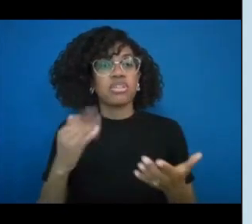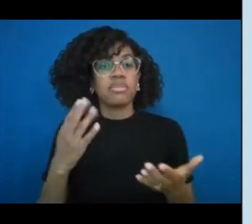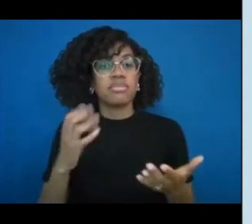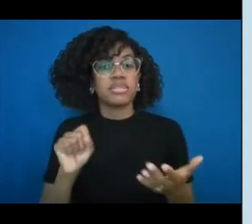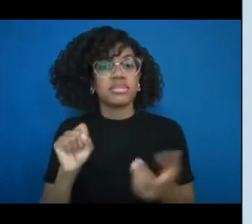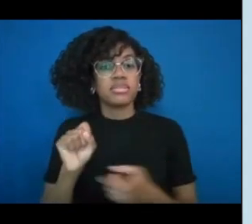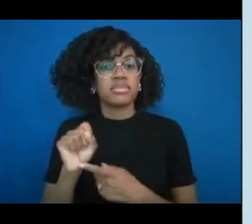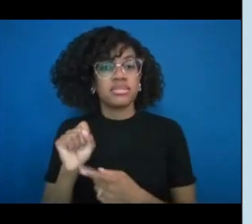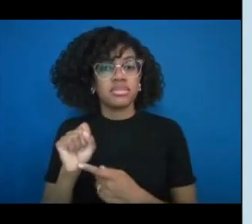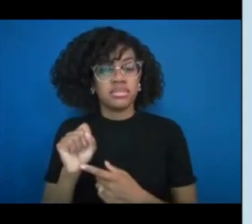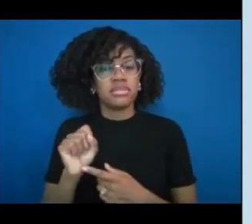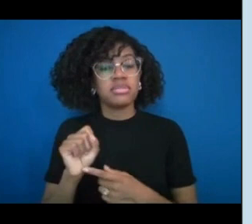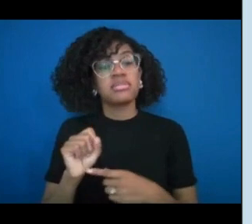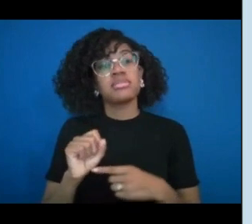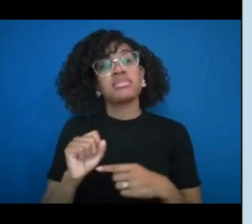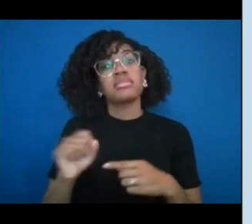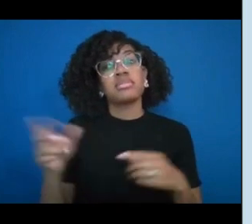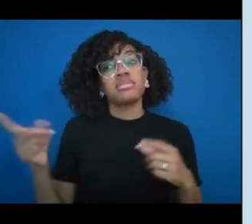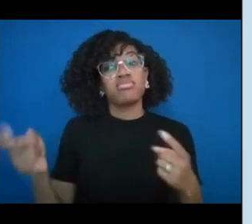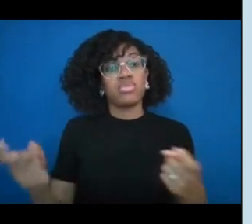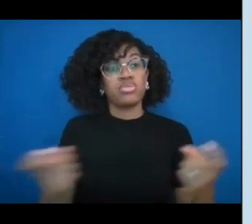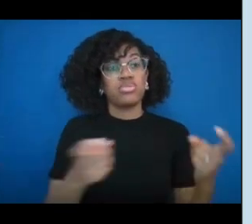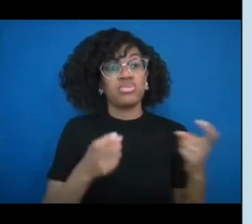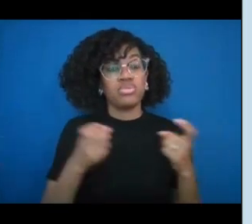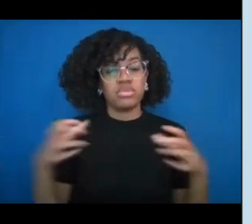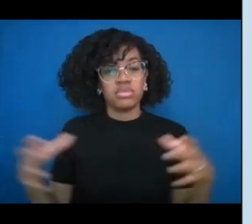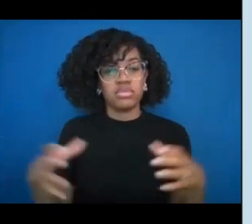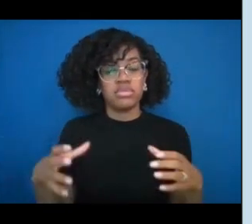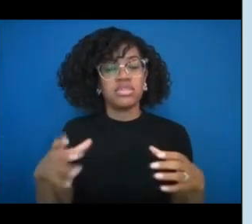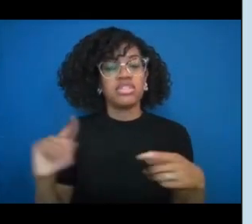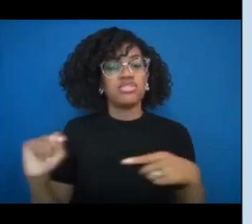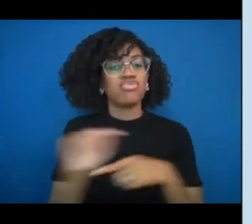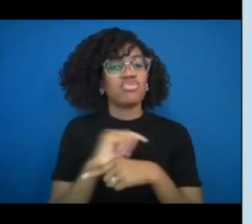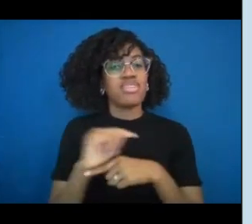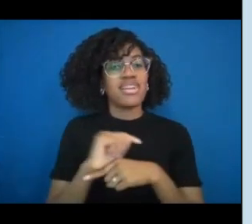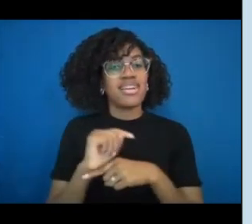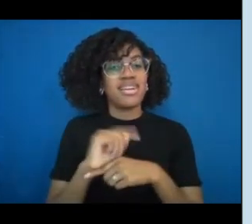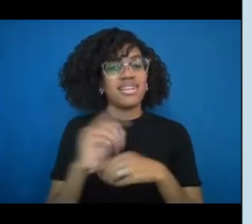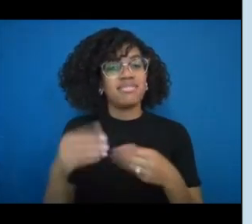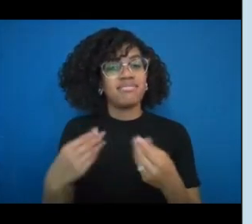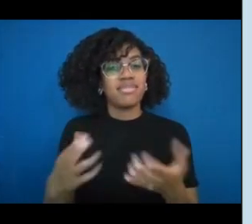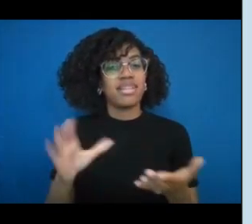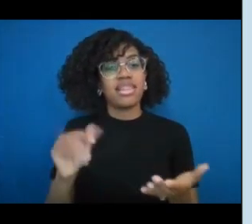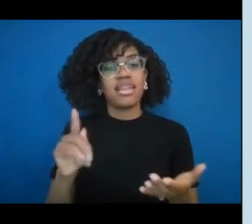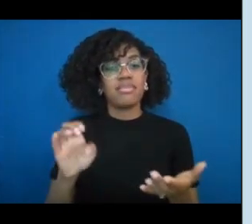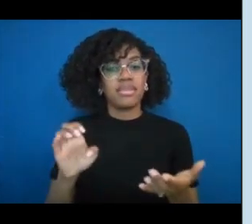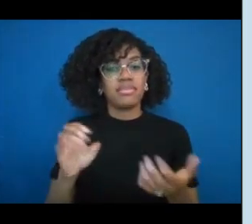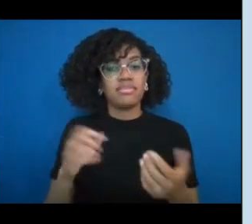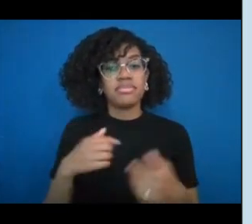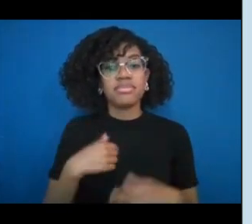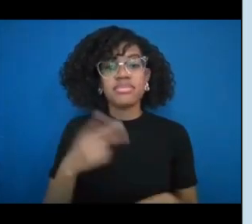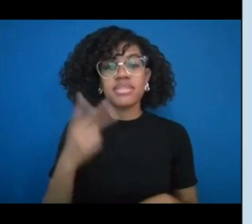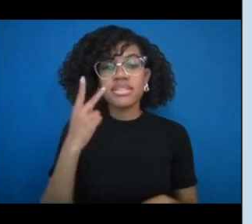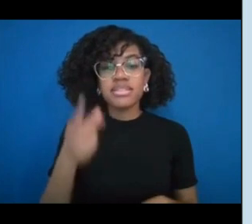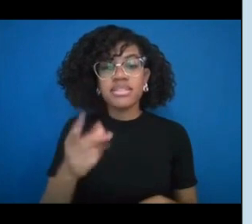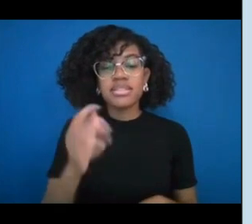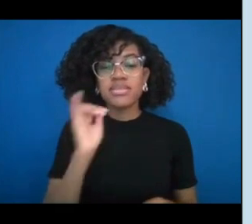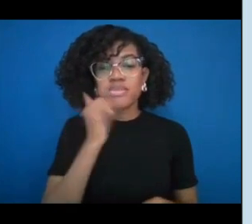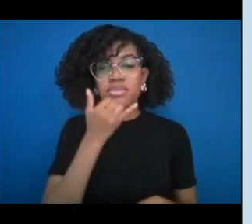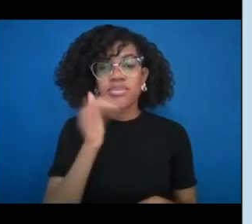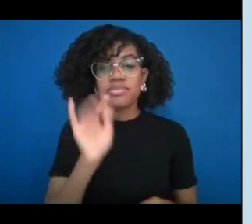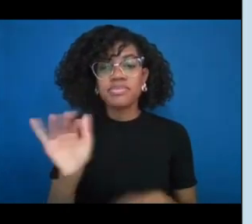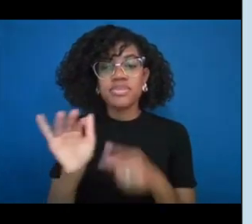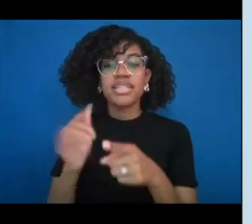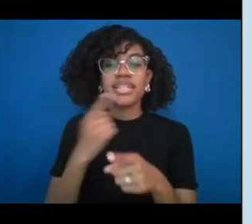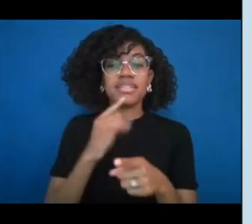and train them on those climate informed skills. And I just found a typo. We have 4, not 5.